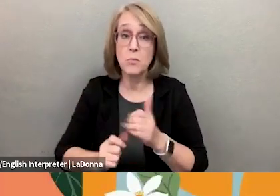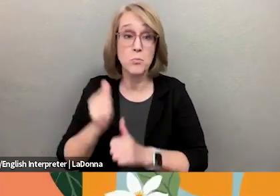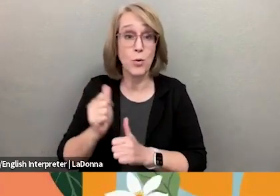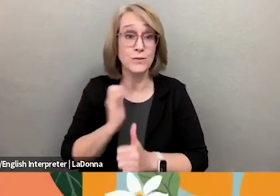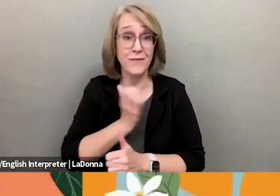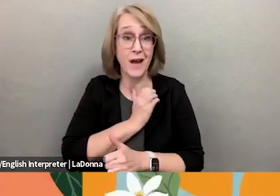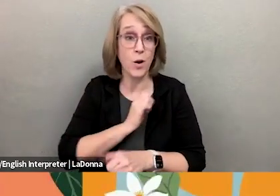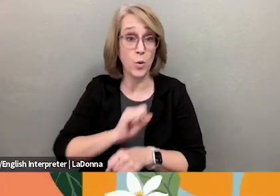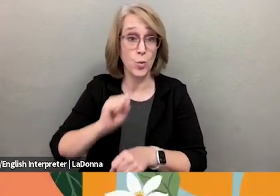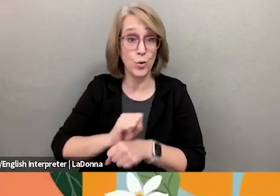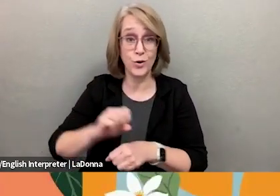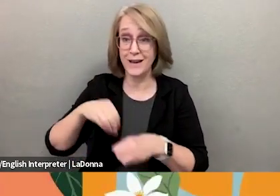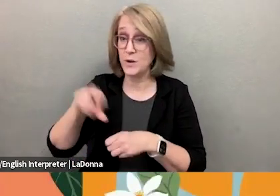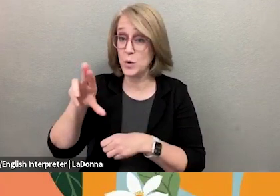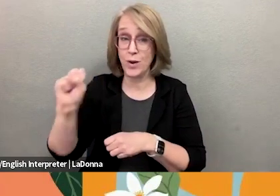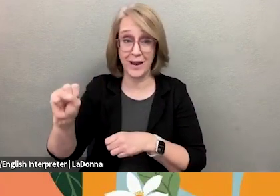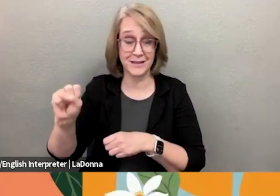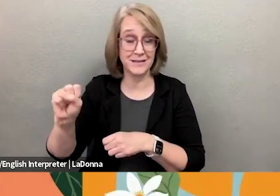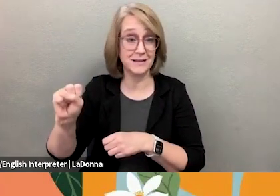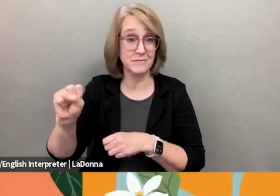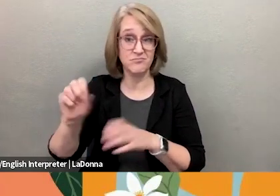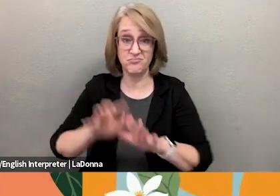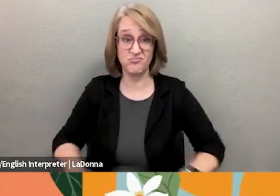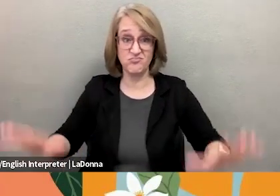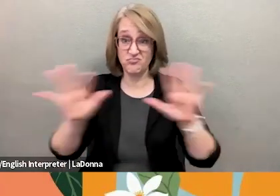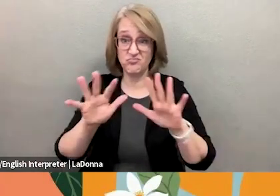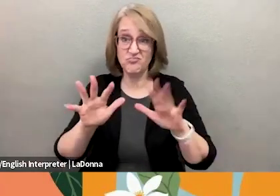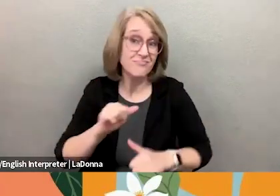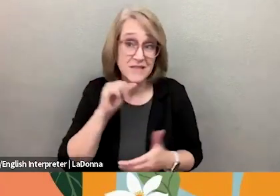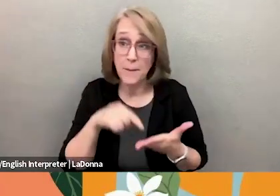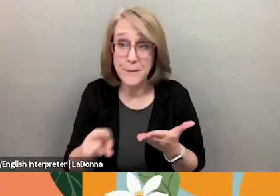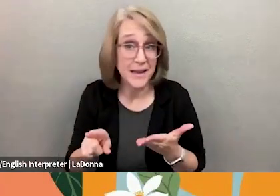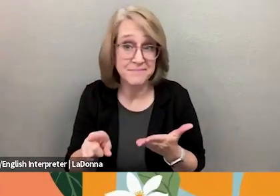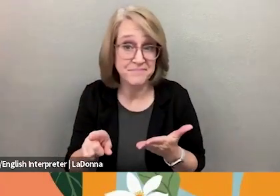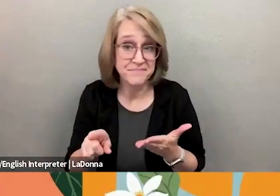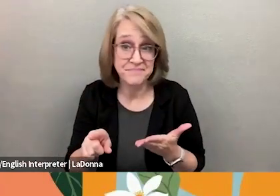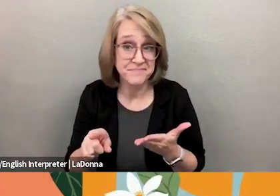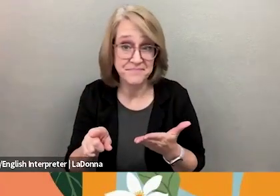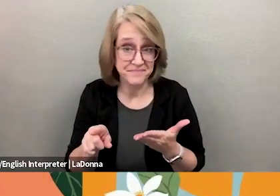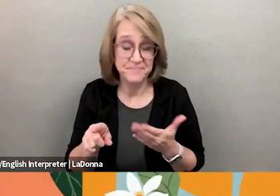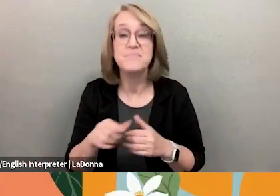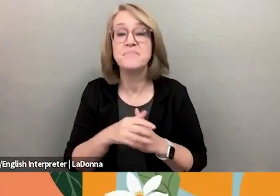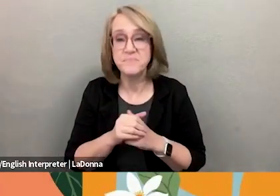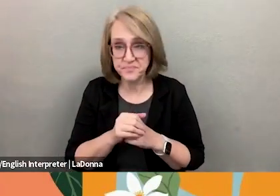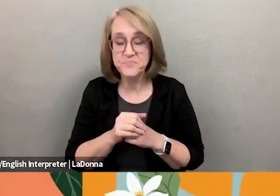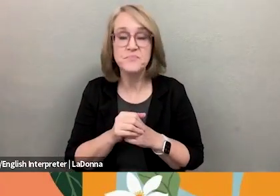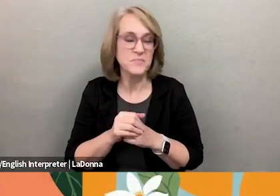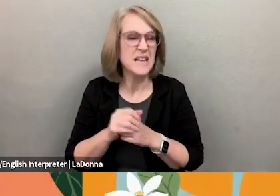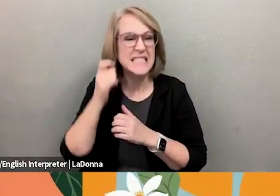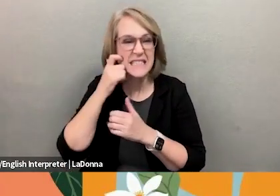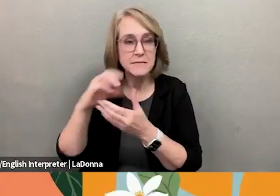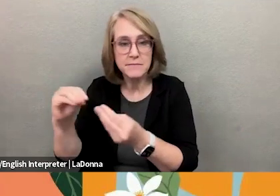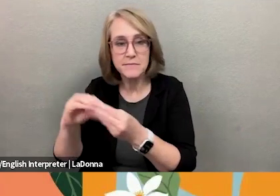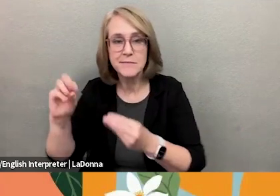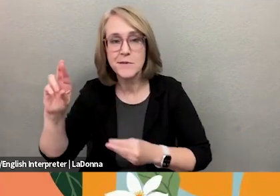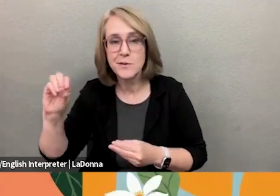unpaid. But when we look at home care, and just because of our origin story within the, as Robert and a